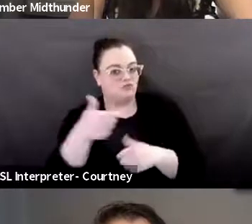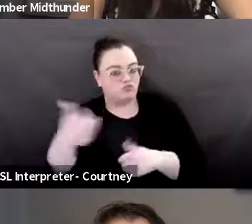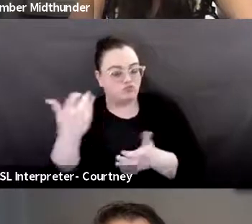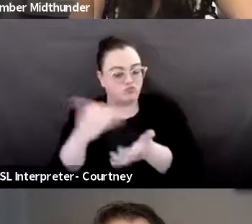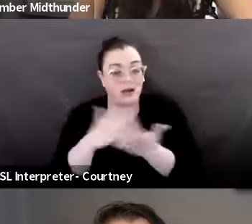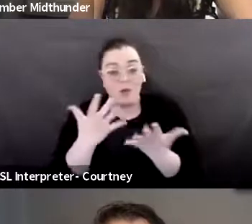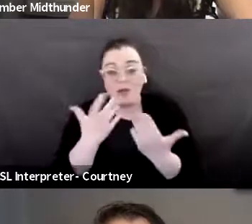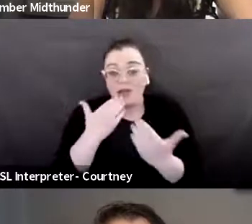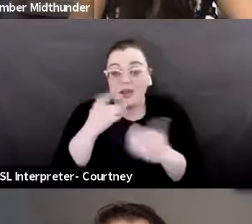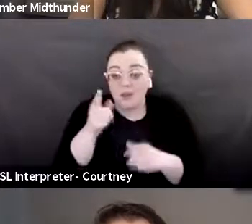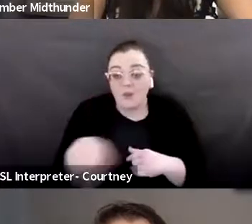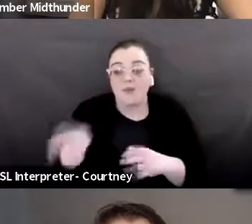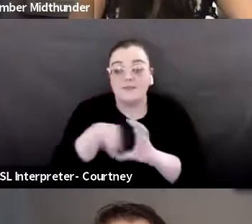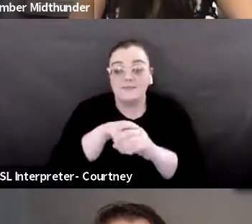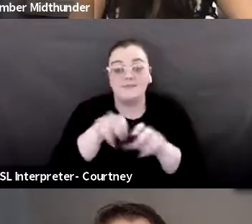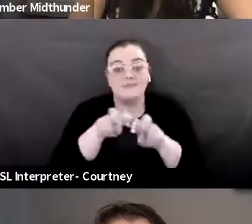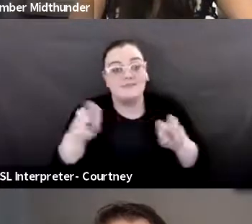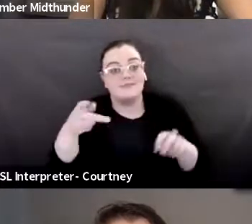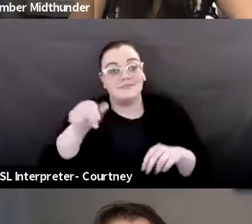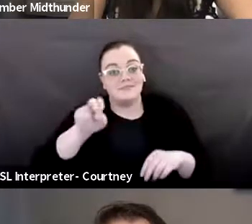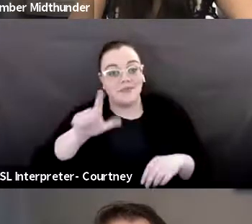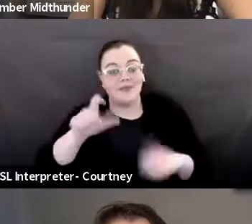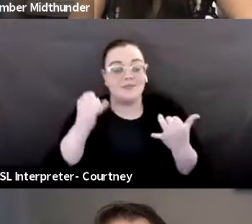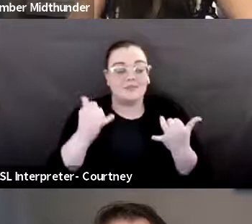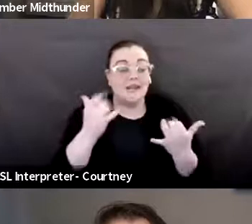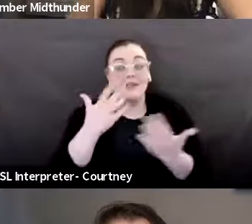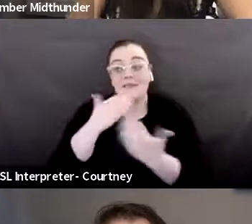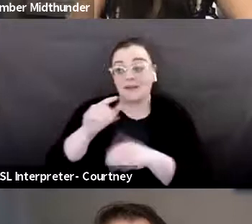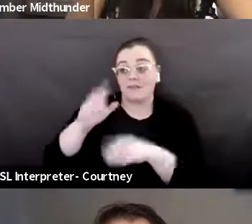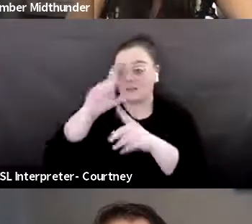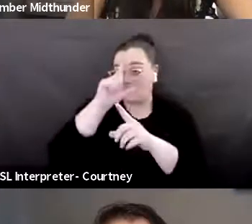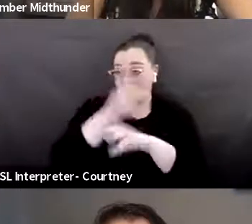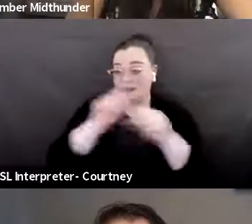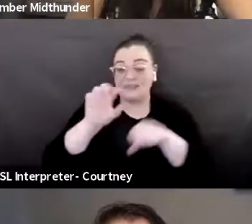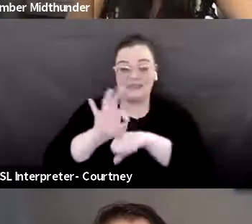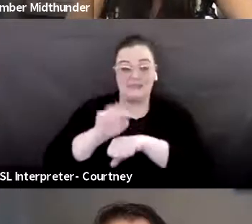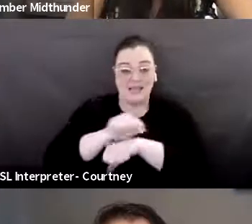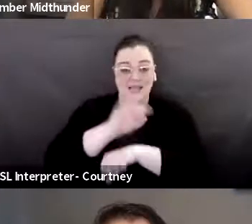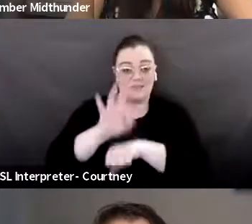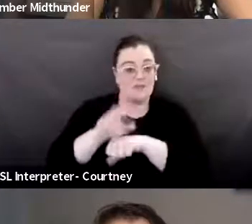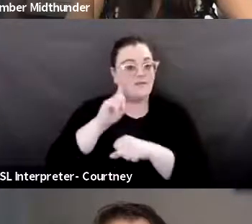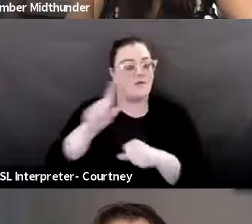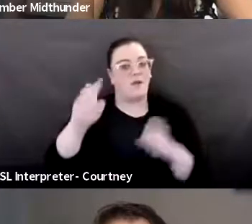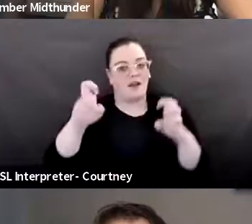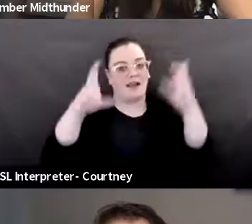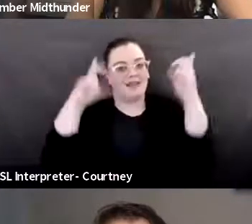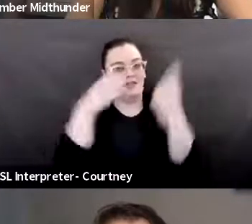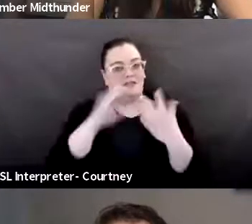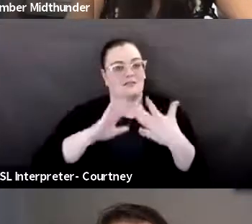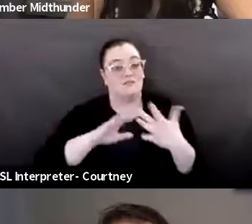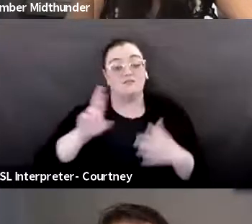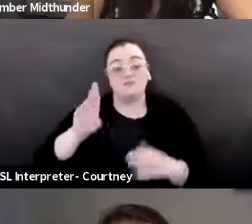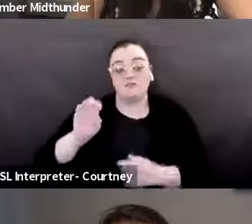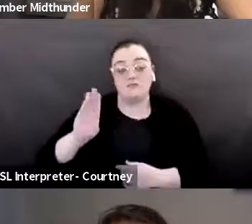everybody for being a part of the President's Task Force on Education Outreach and Engagement. These live streams are important. Rebecca, thank you